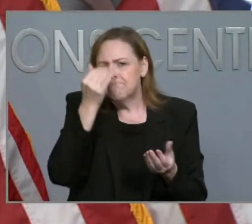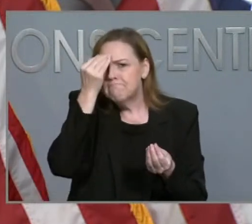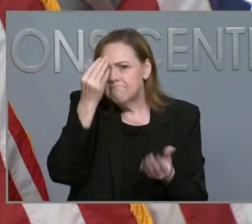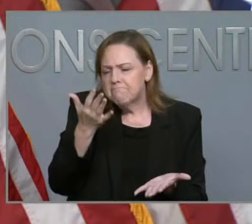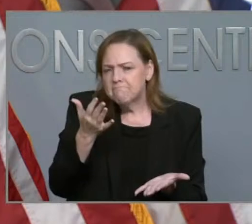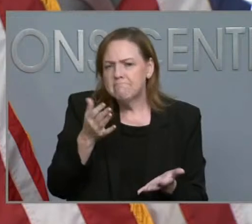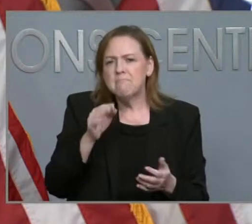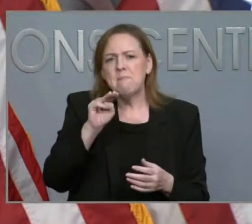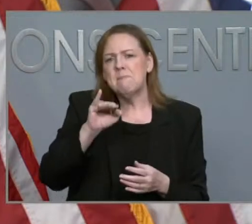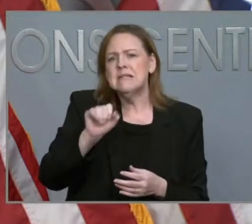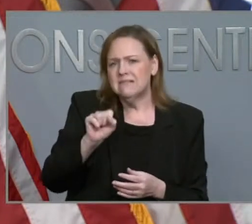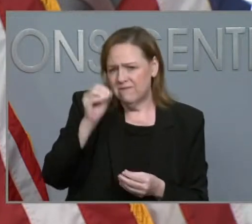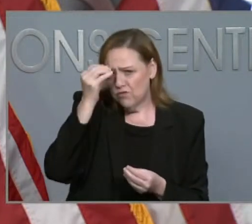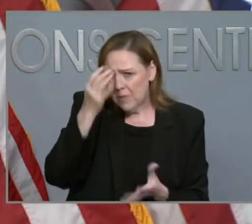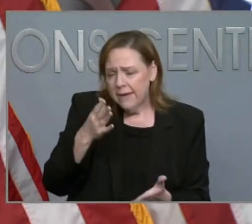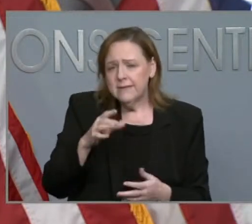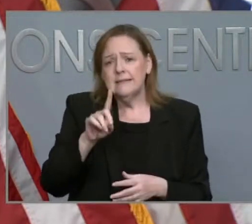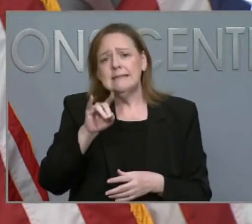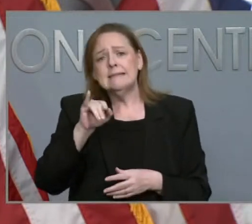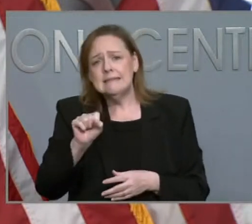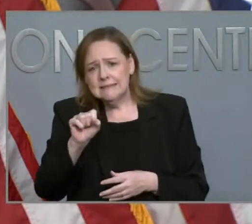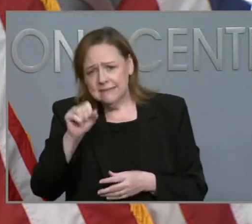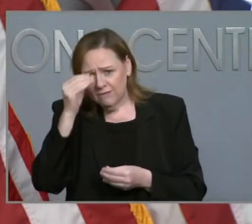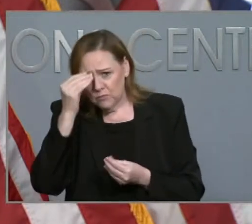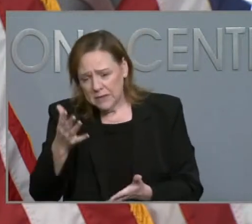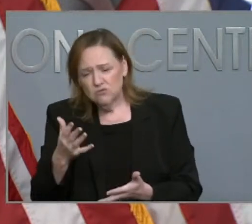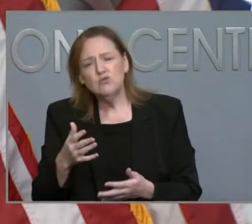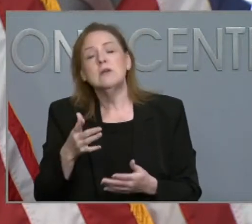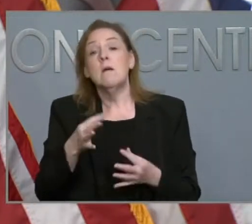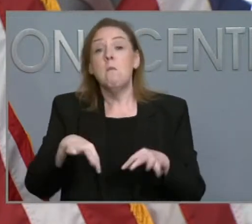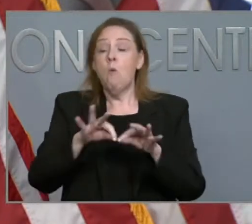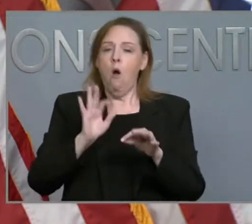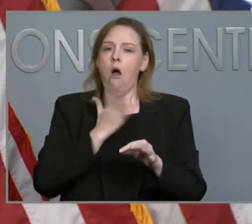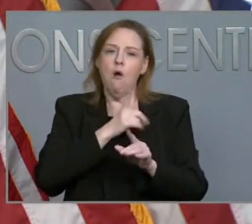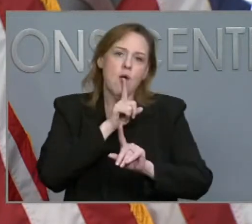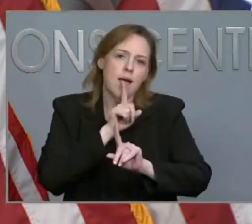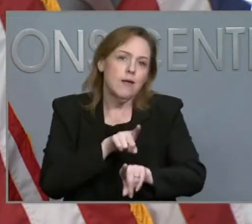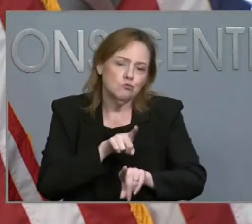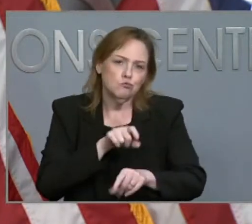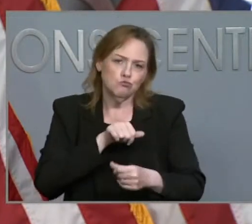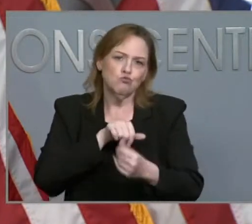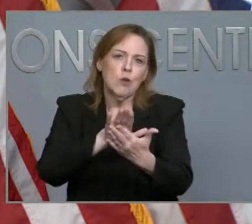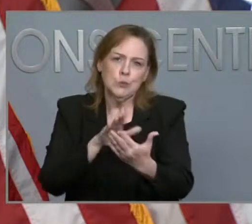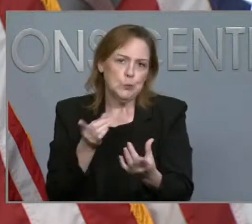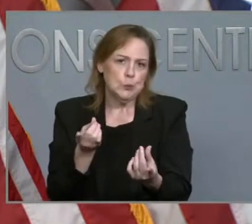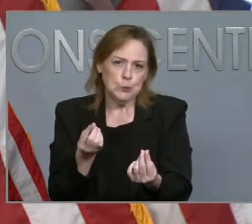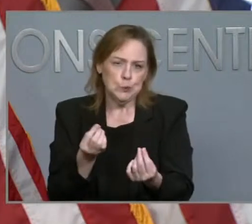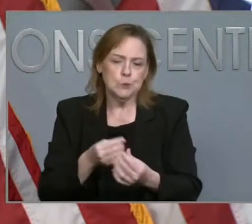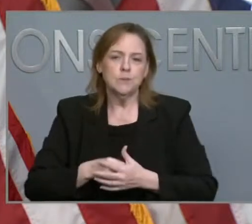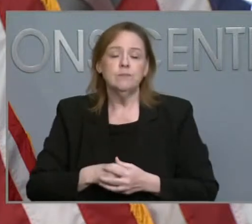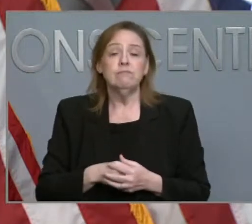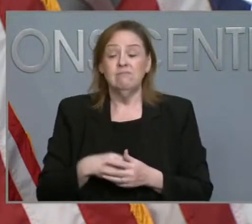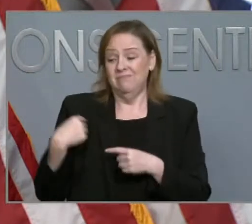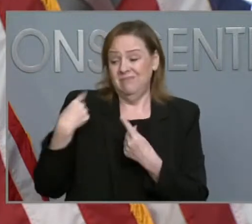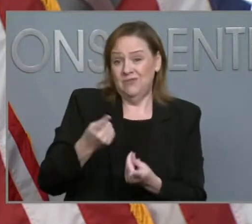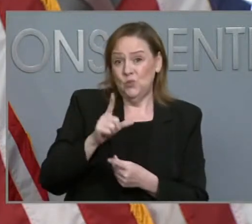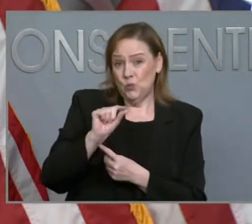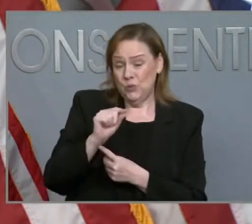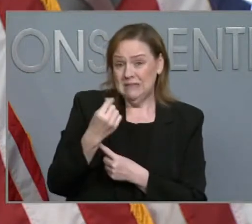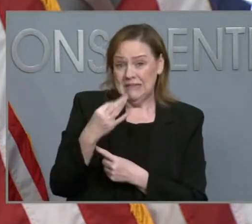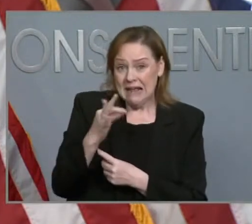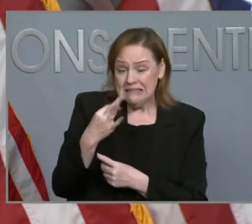think is really important is how we address that. And we have worked since 2019 on a